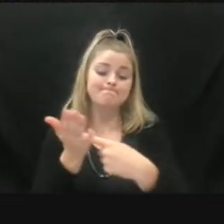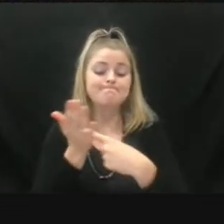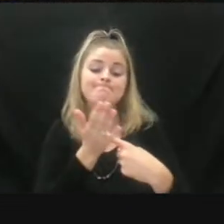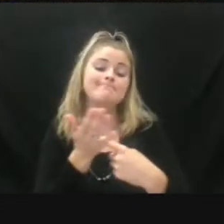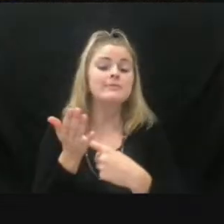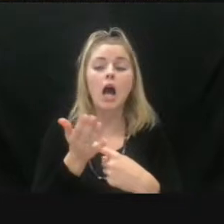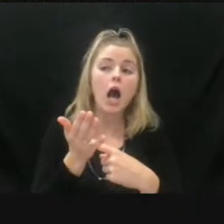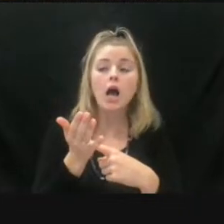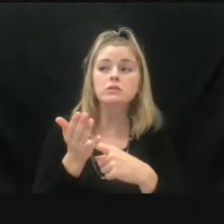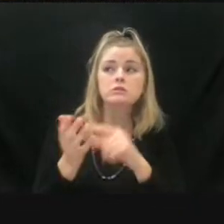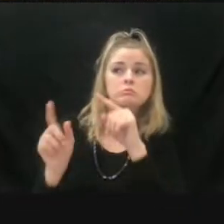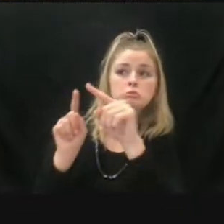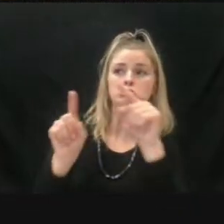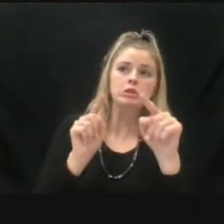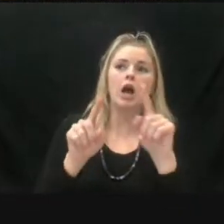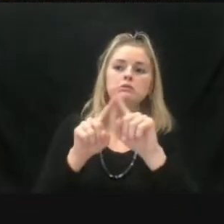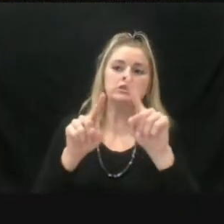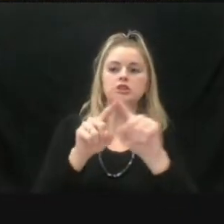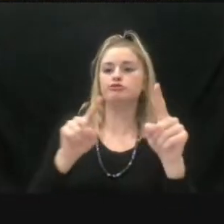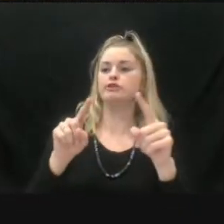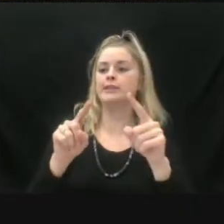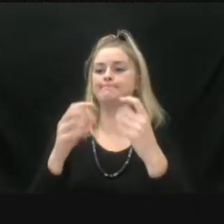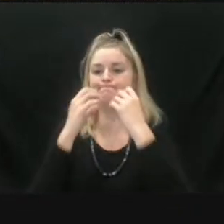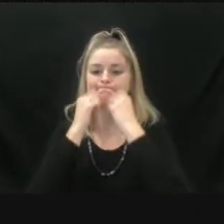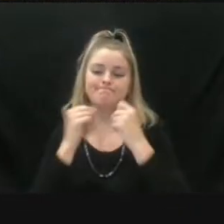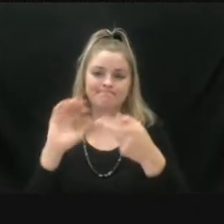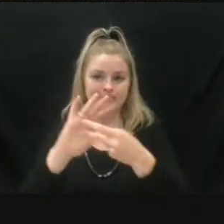these were vital in understanding the